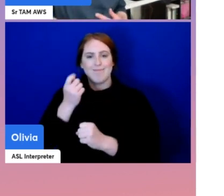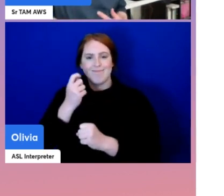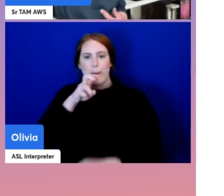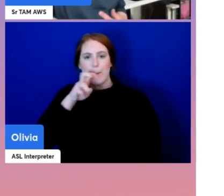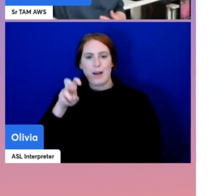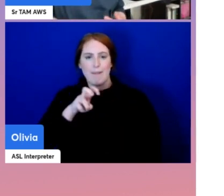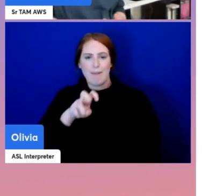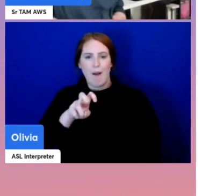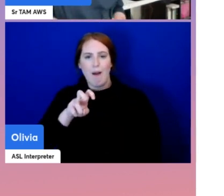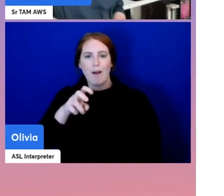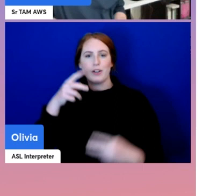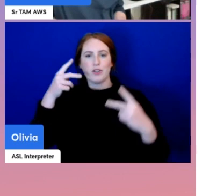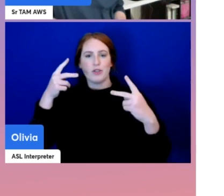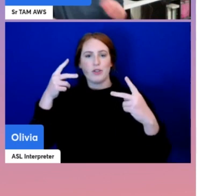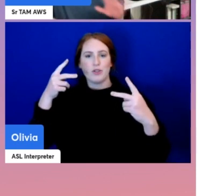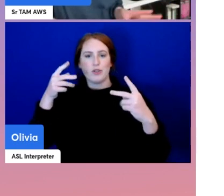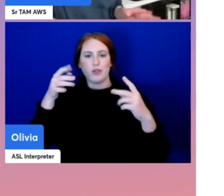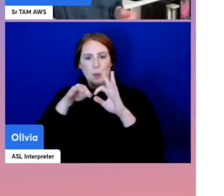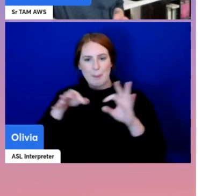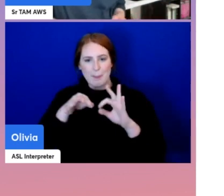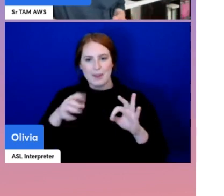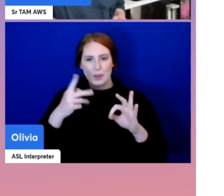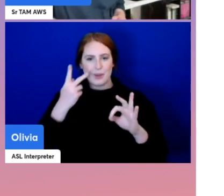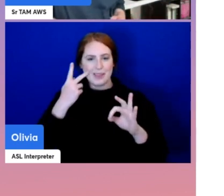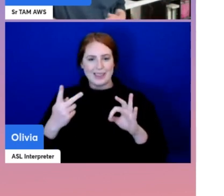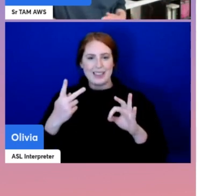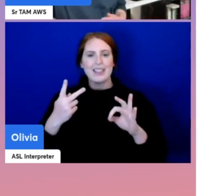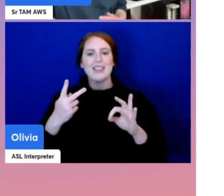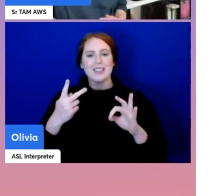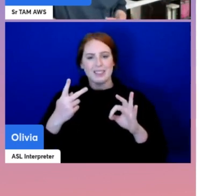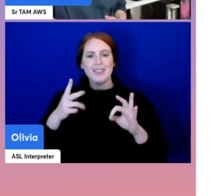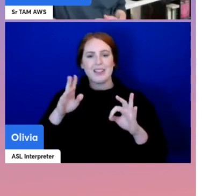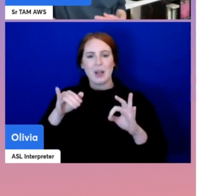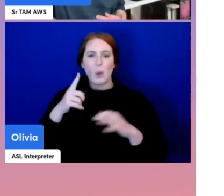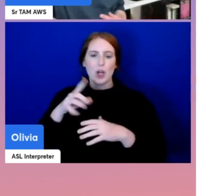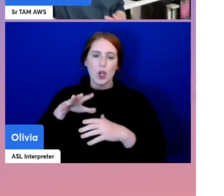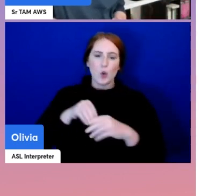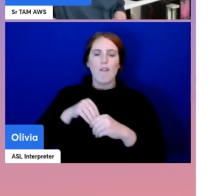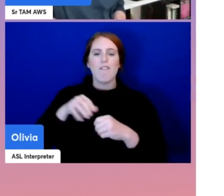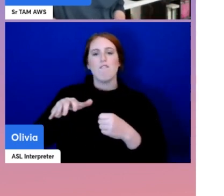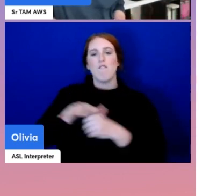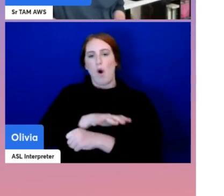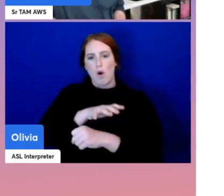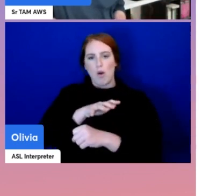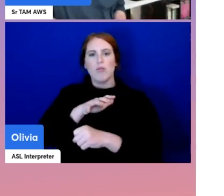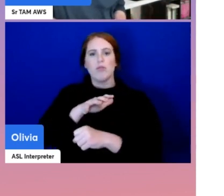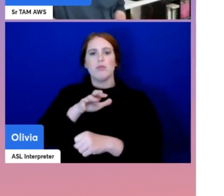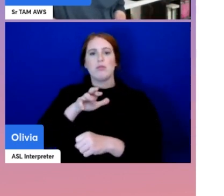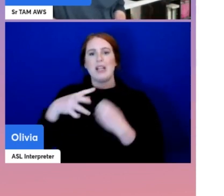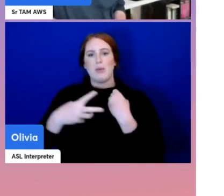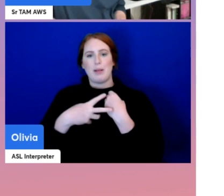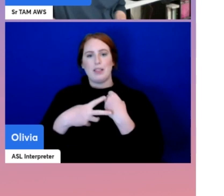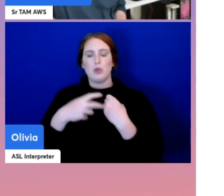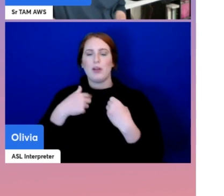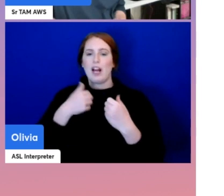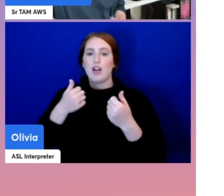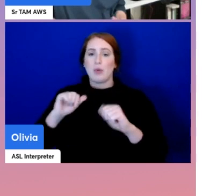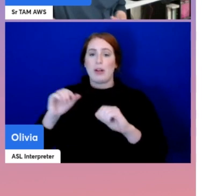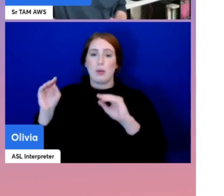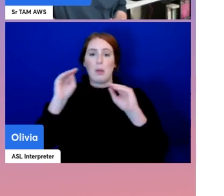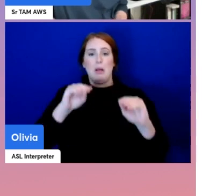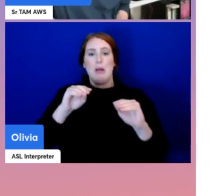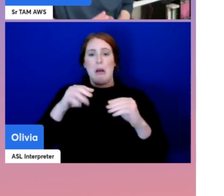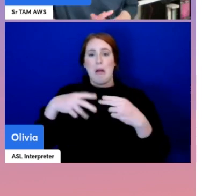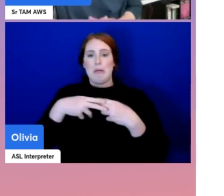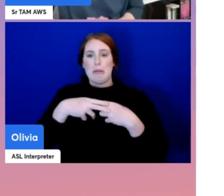here, the gencert.py, that is included in full text in the repository. I tried to include it on a slide and it just did